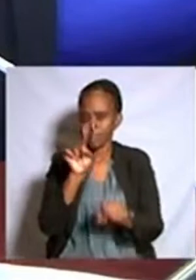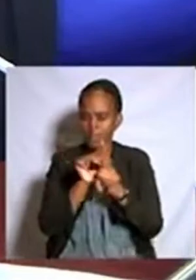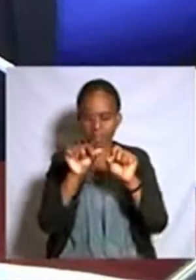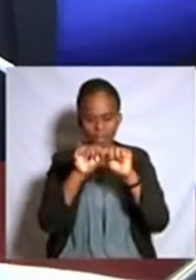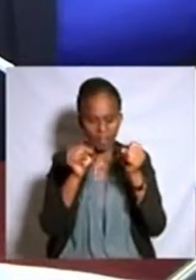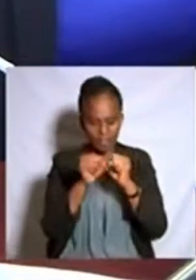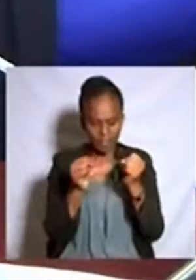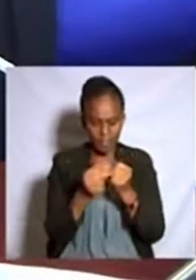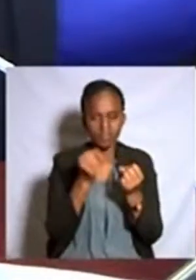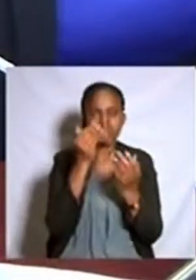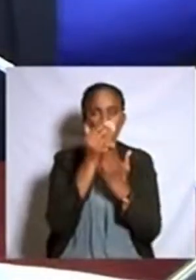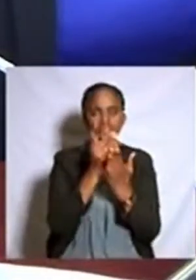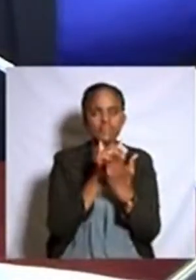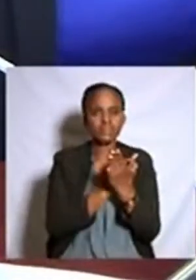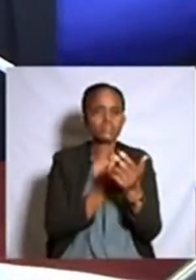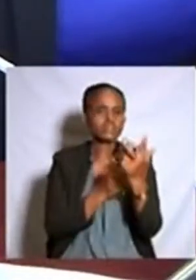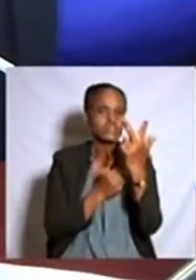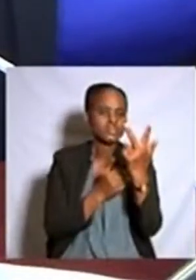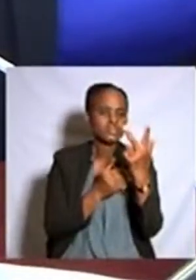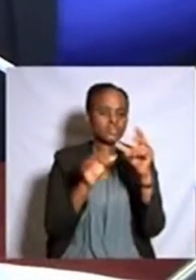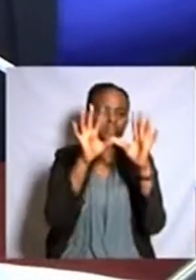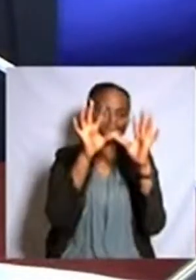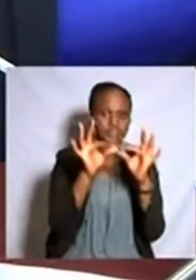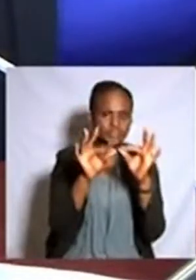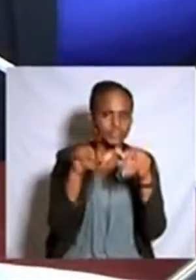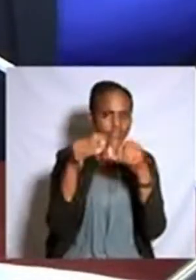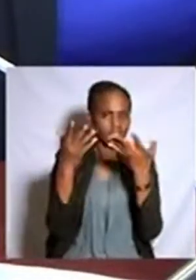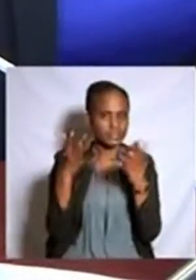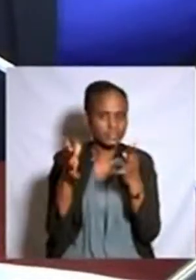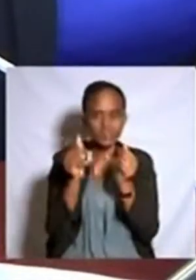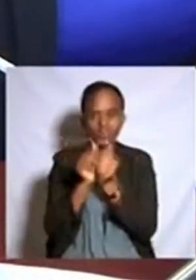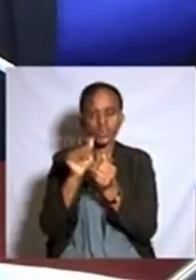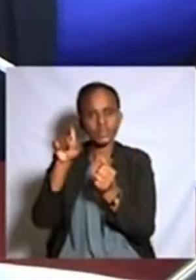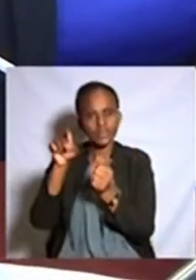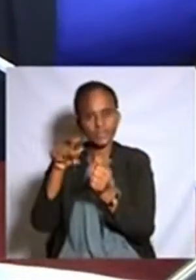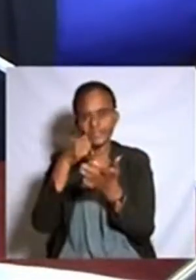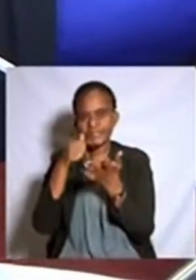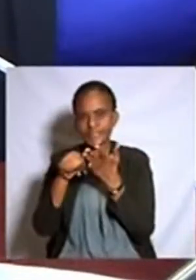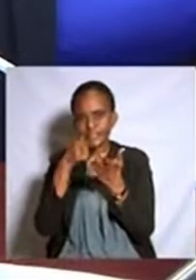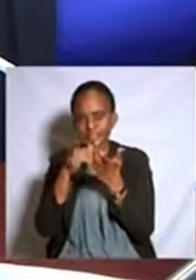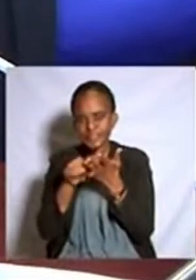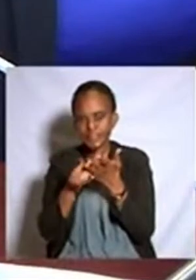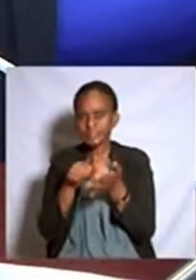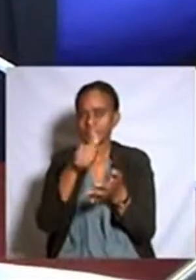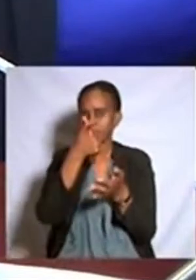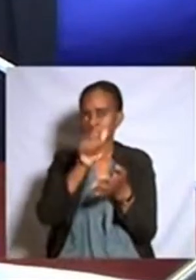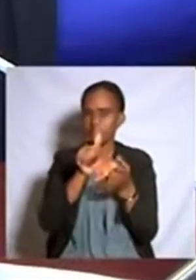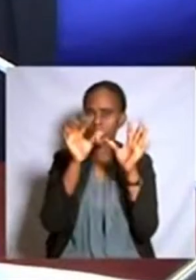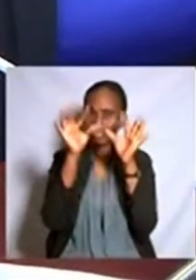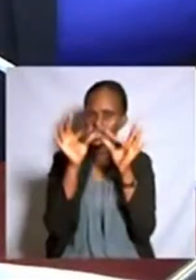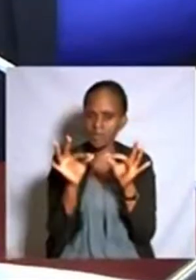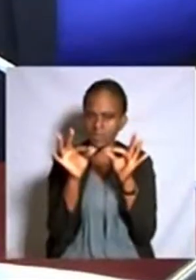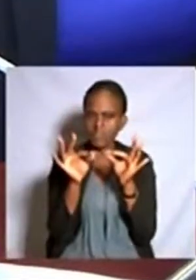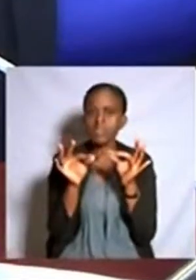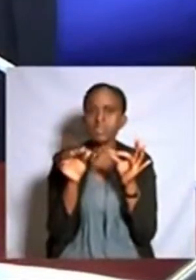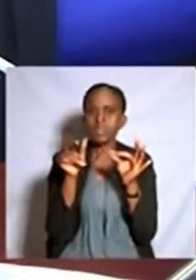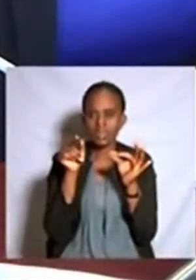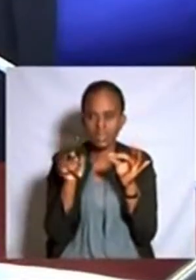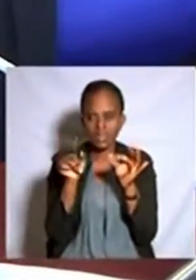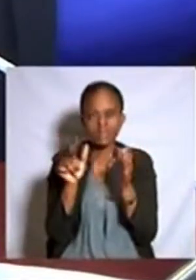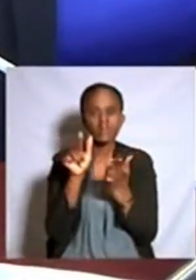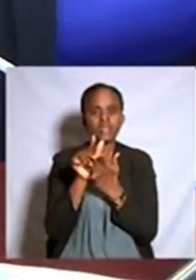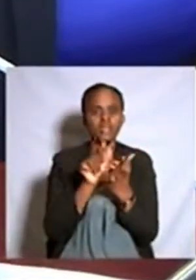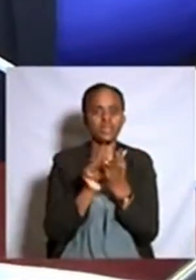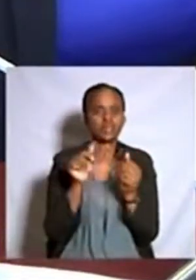down as follows. 3 accounts have been issued with demand letters. 10 accounts are in the legal process